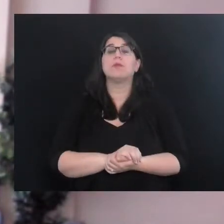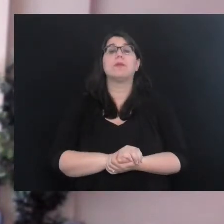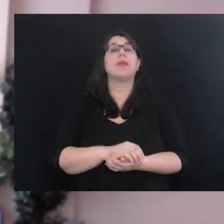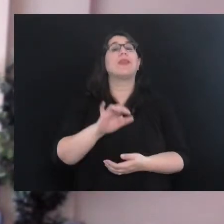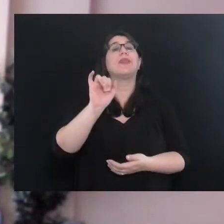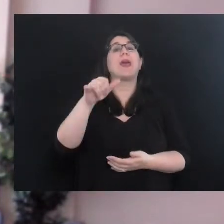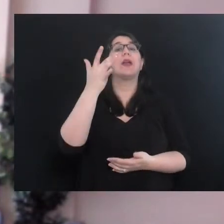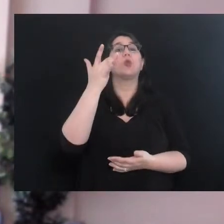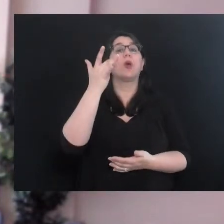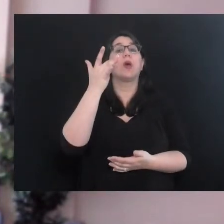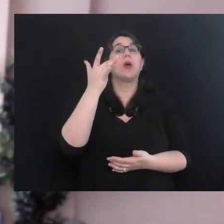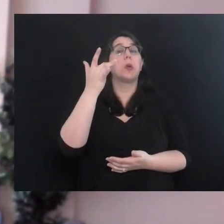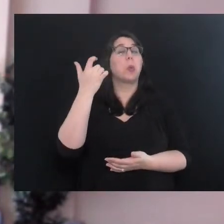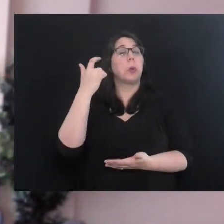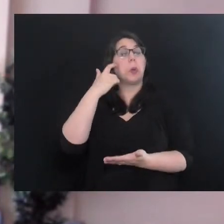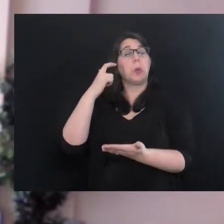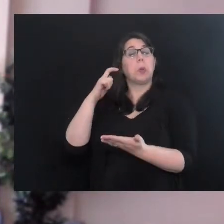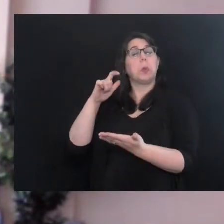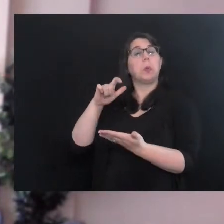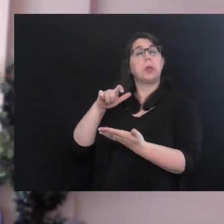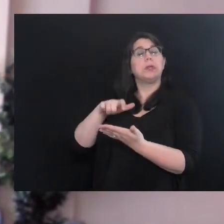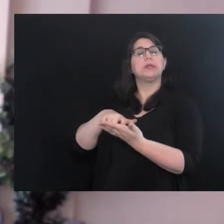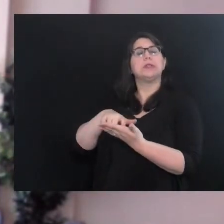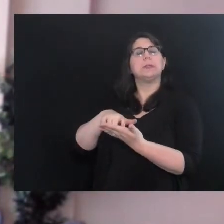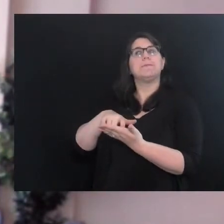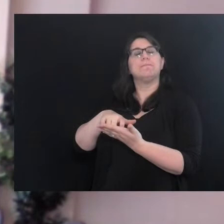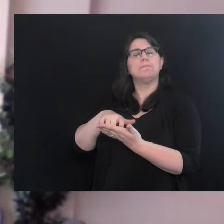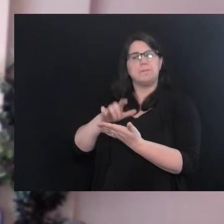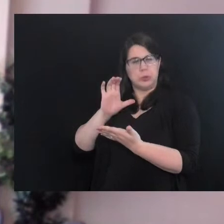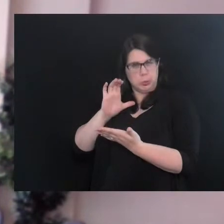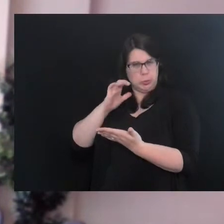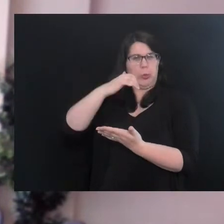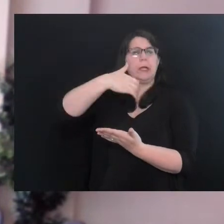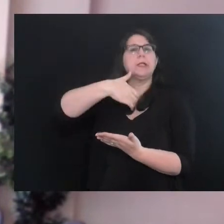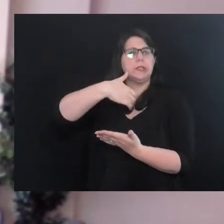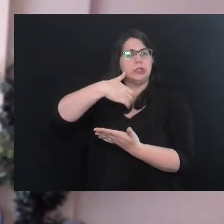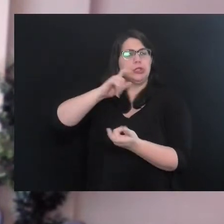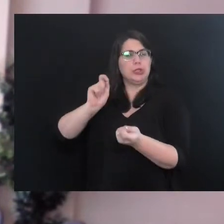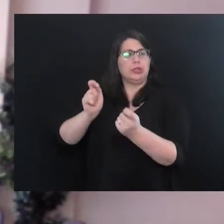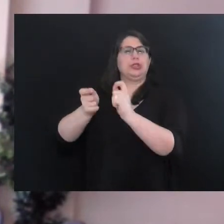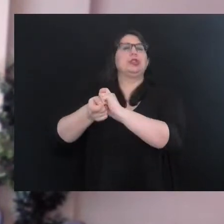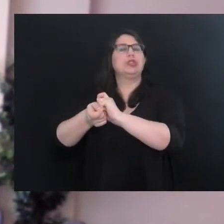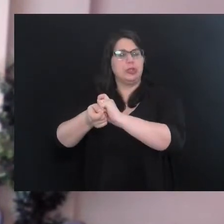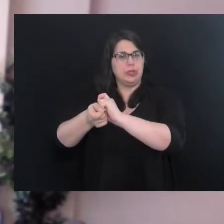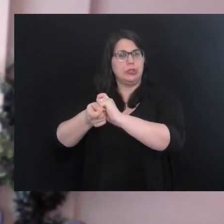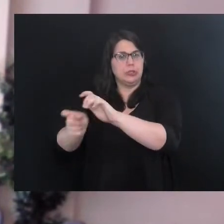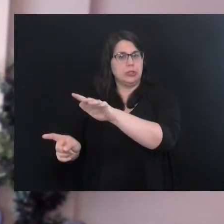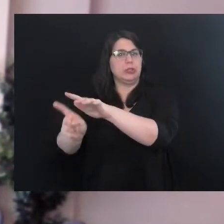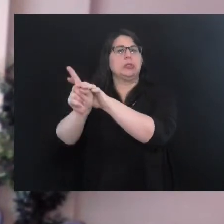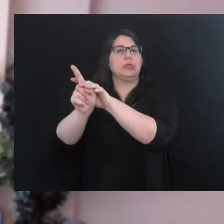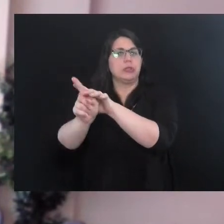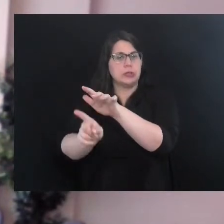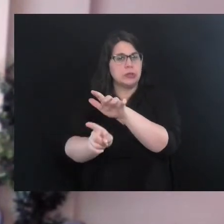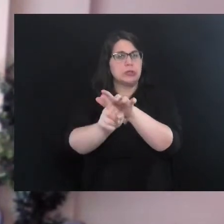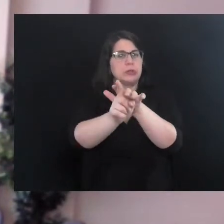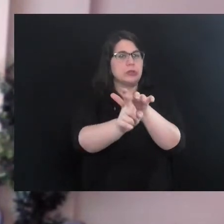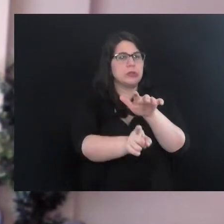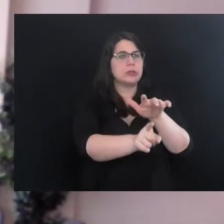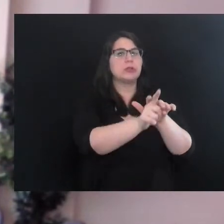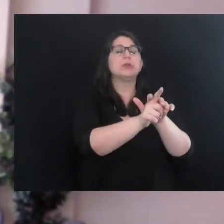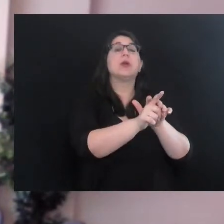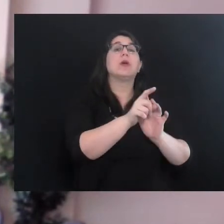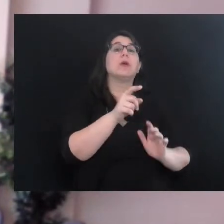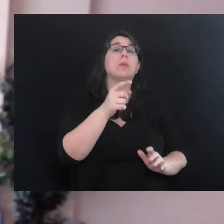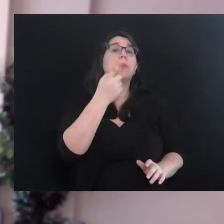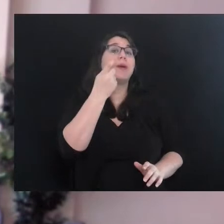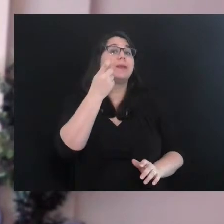see these more unusual mutants that come forward, because the implication